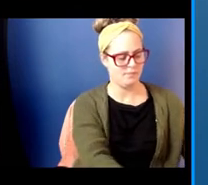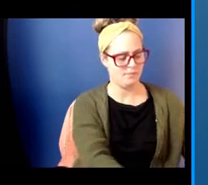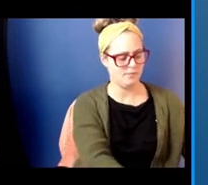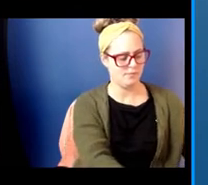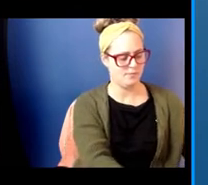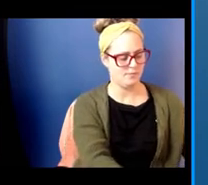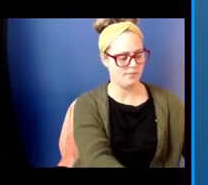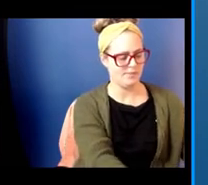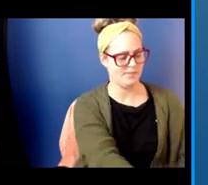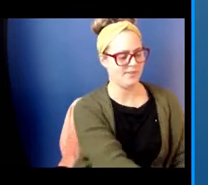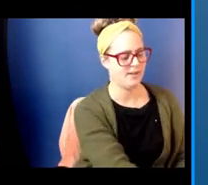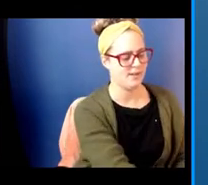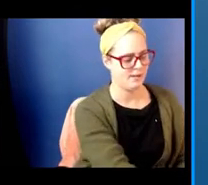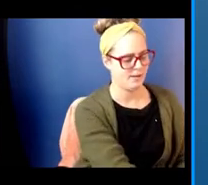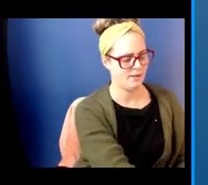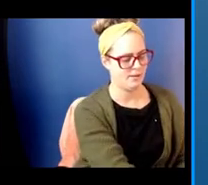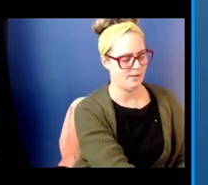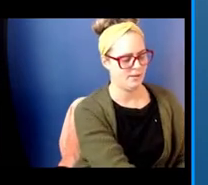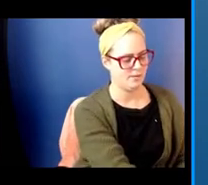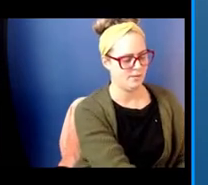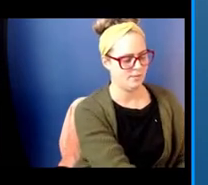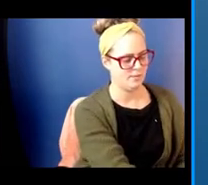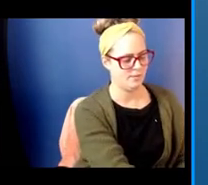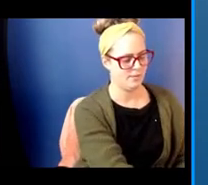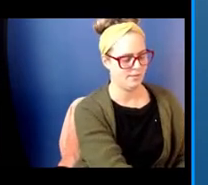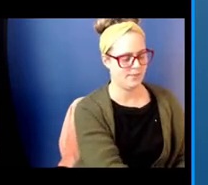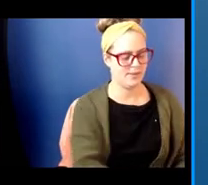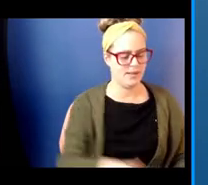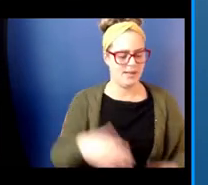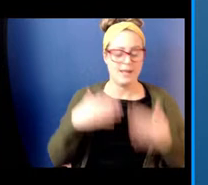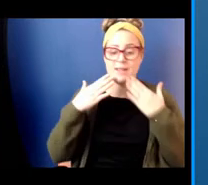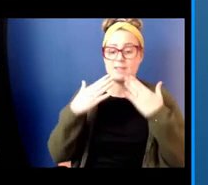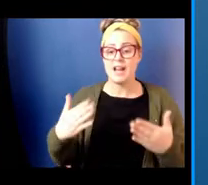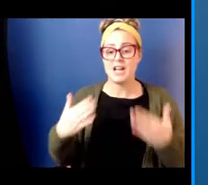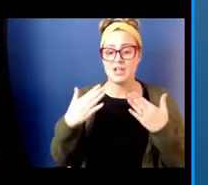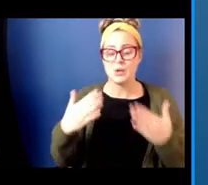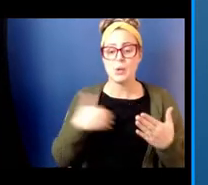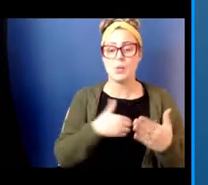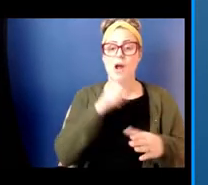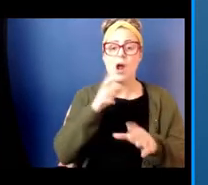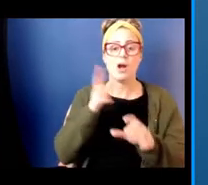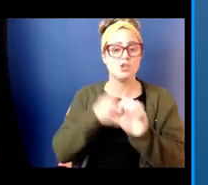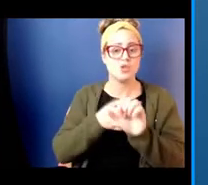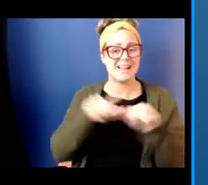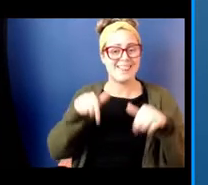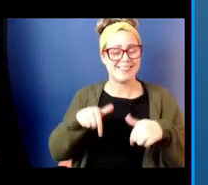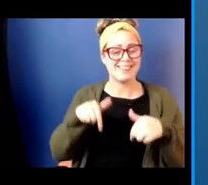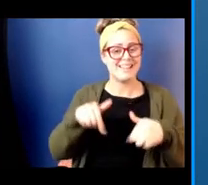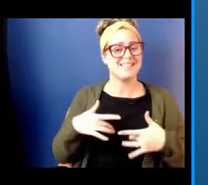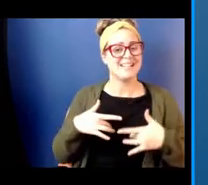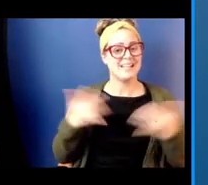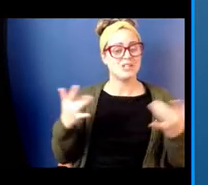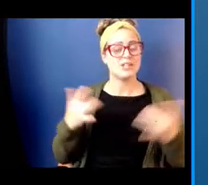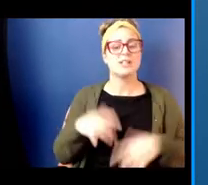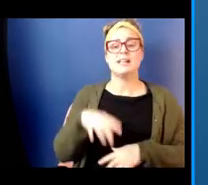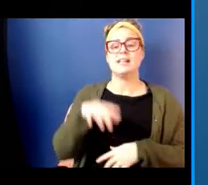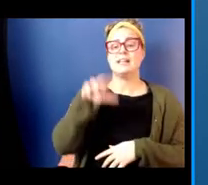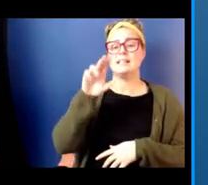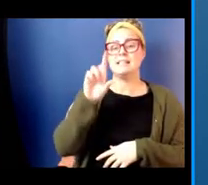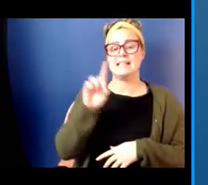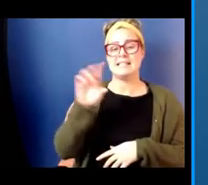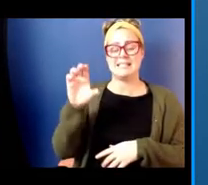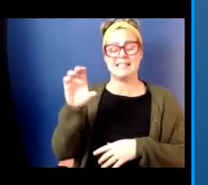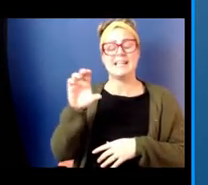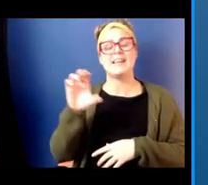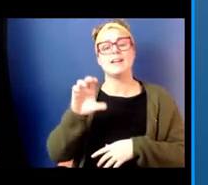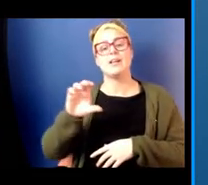thank you we're joined on this occasion by DNC chair Jamie Harris chair Harrison